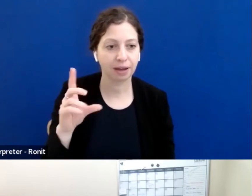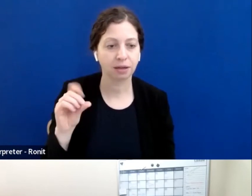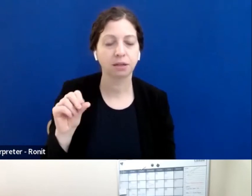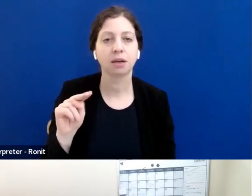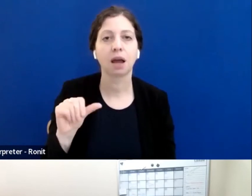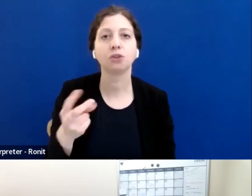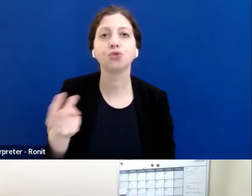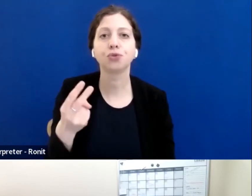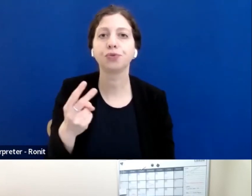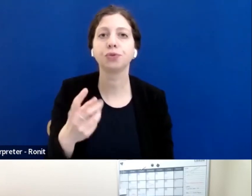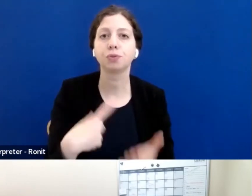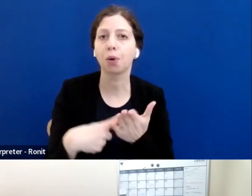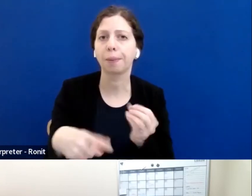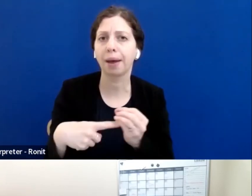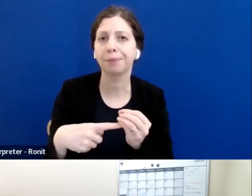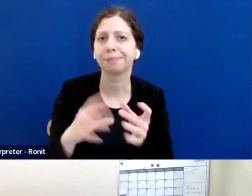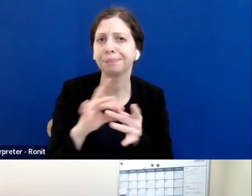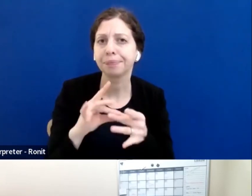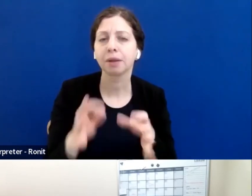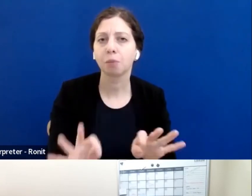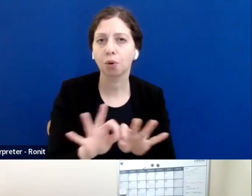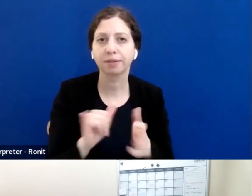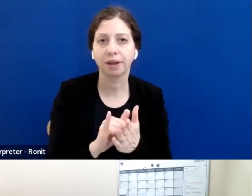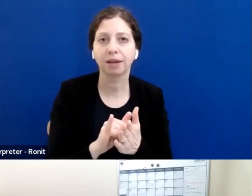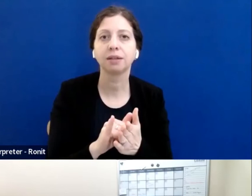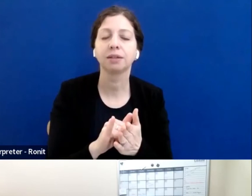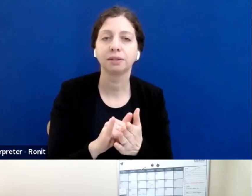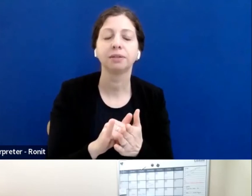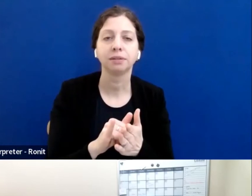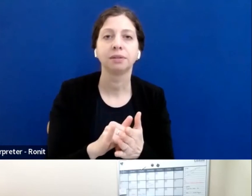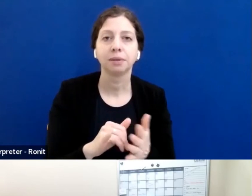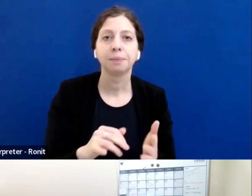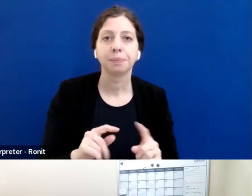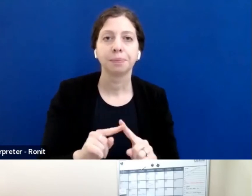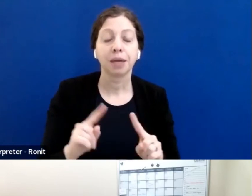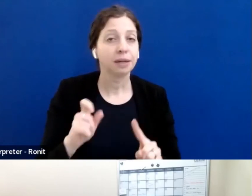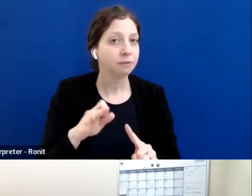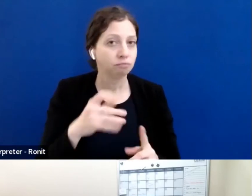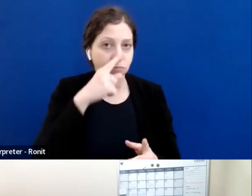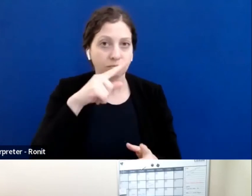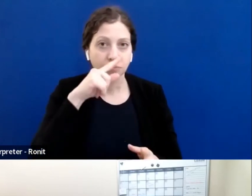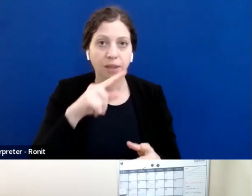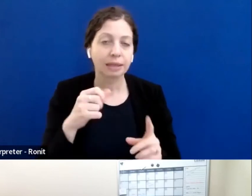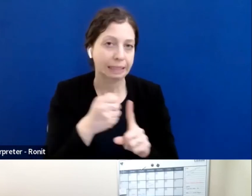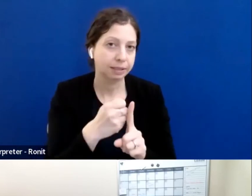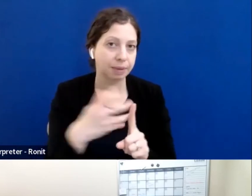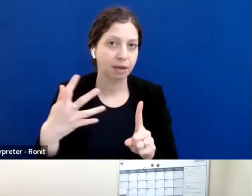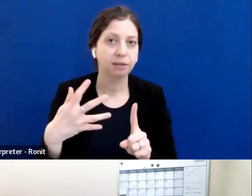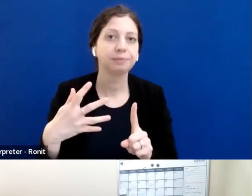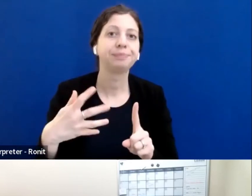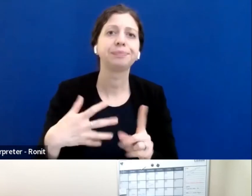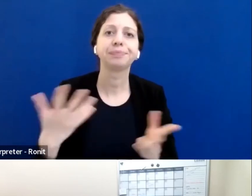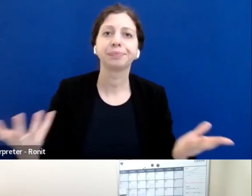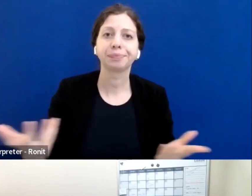the importance of that initially in your remarks, but if you wouldn't mind sort of expanding on